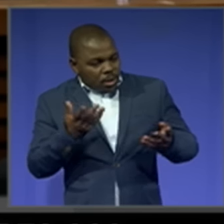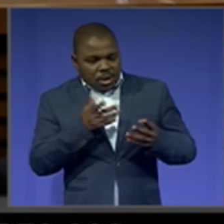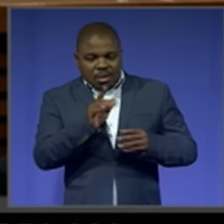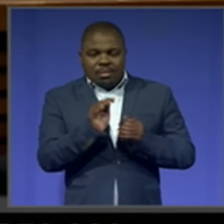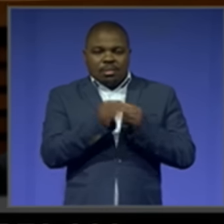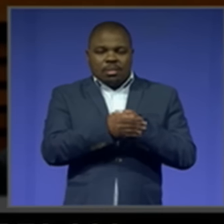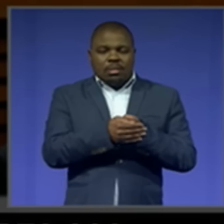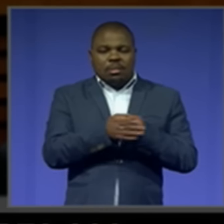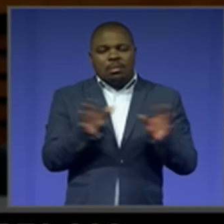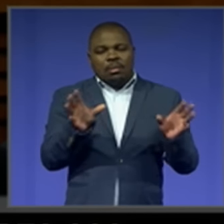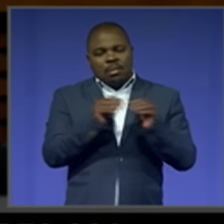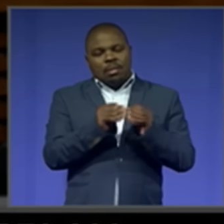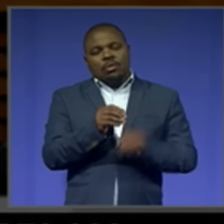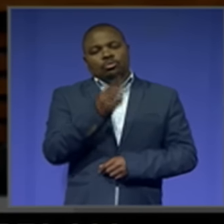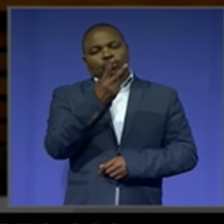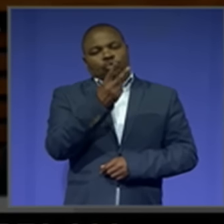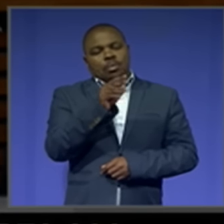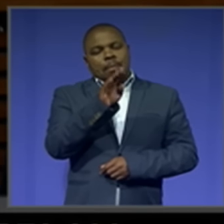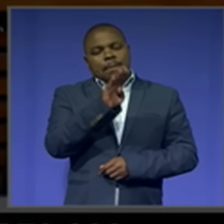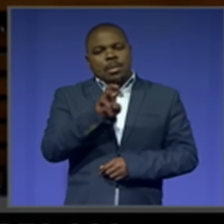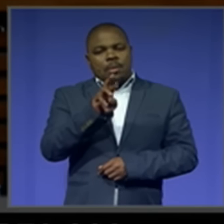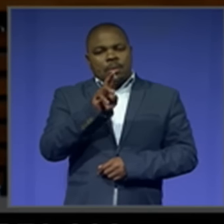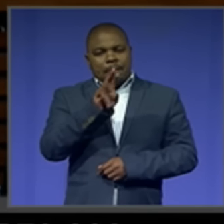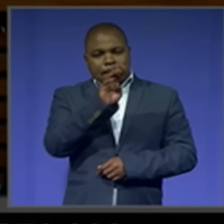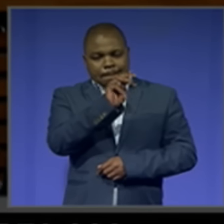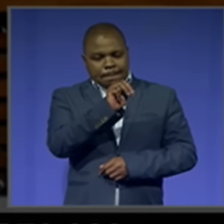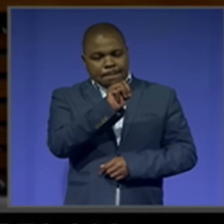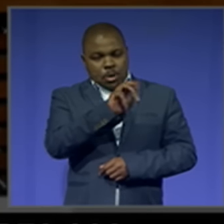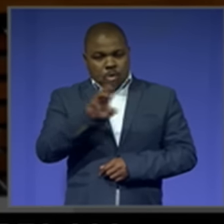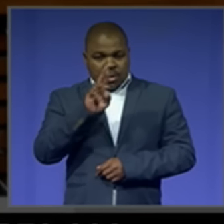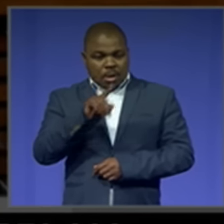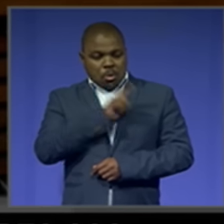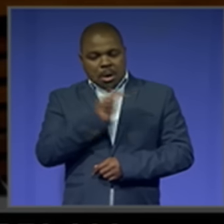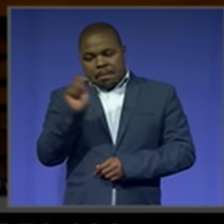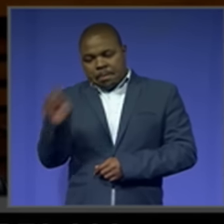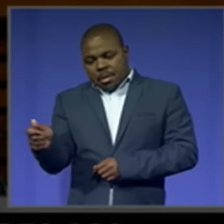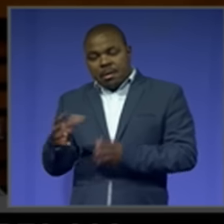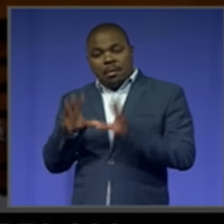diranta tse 2 tsa dimilione mme ba lokolotswe ka beile diranta tse